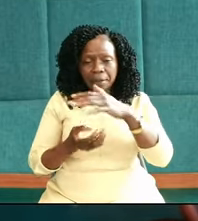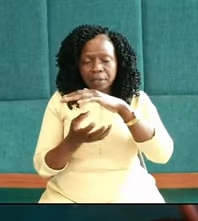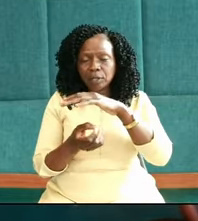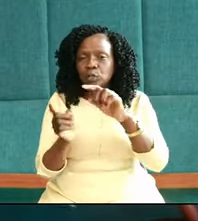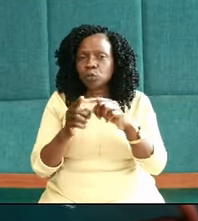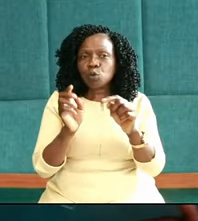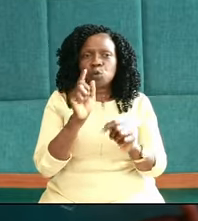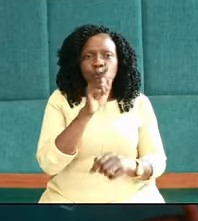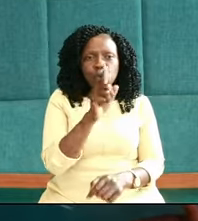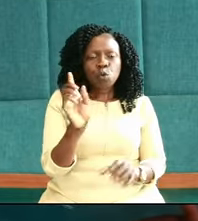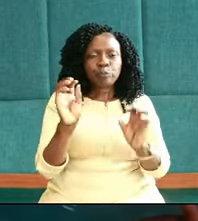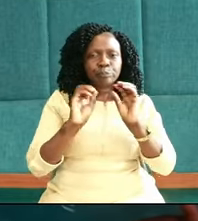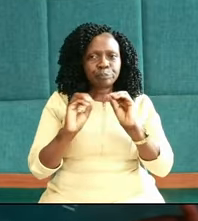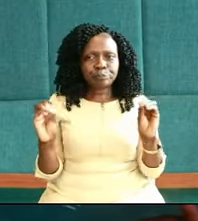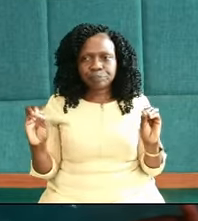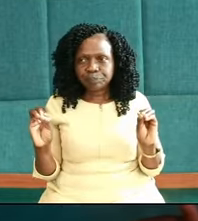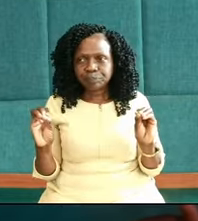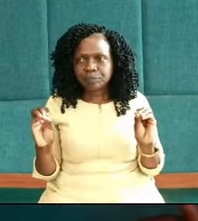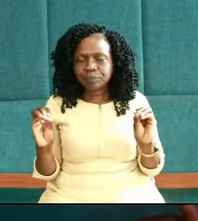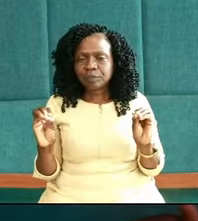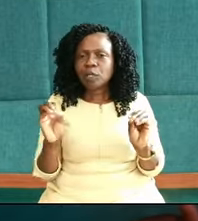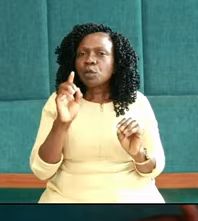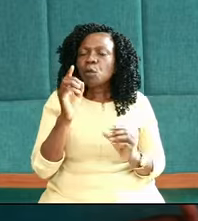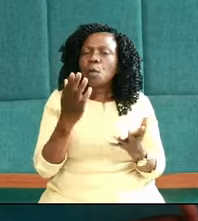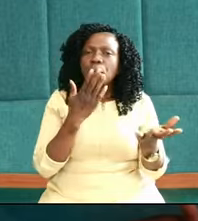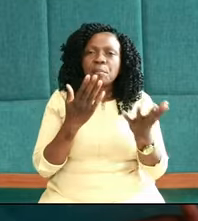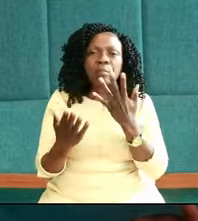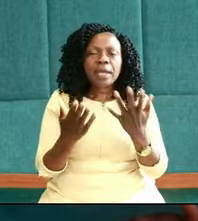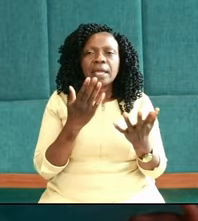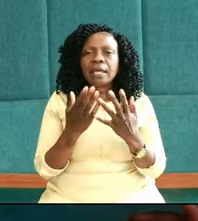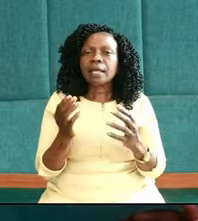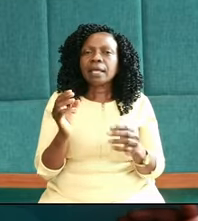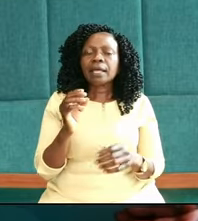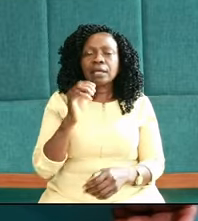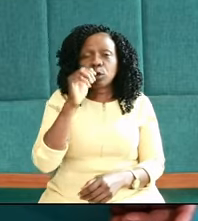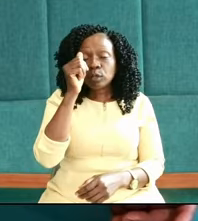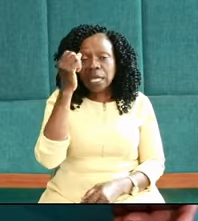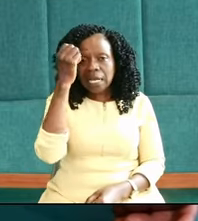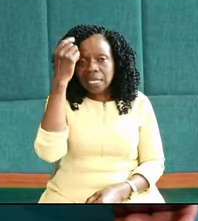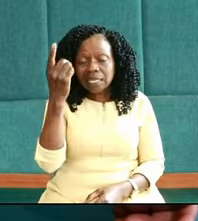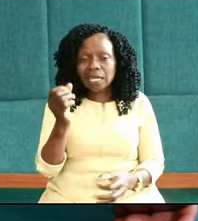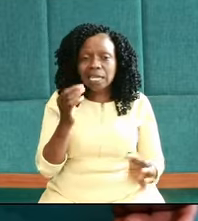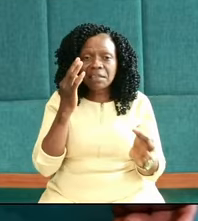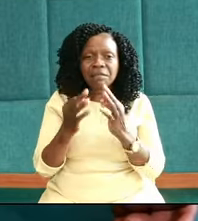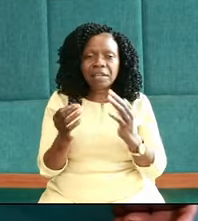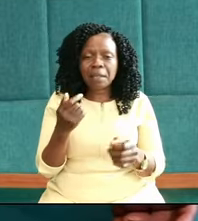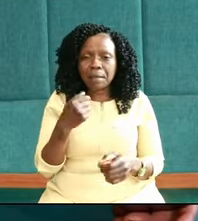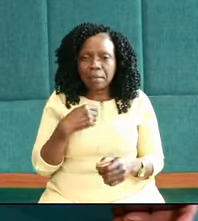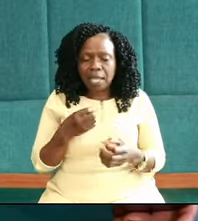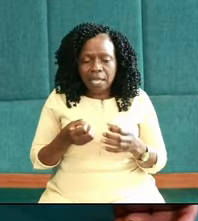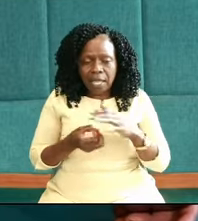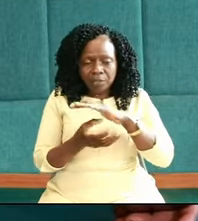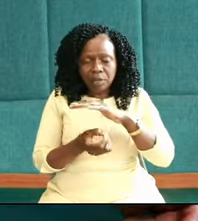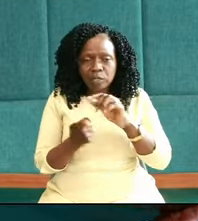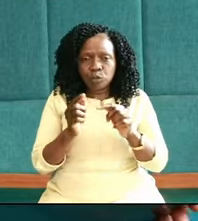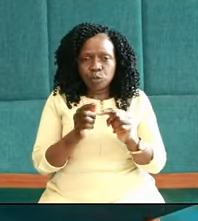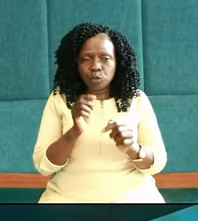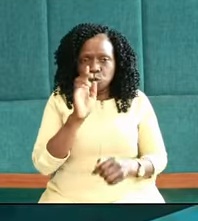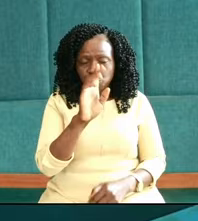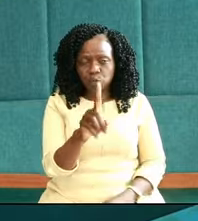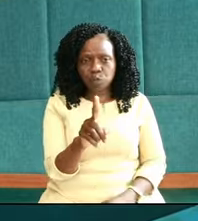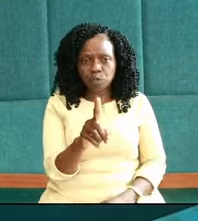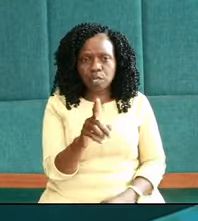in all your disappointments, you may not understand that beauty. But if you are willing to